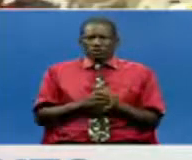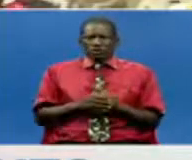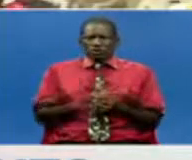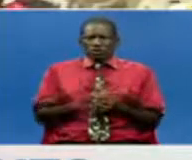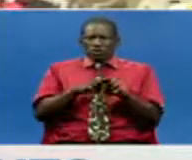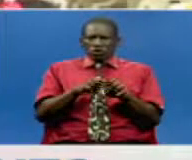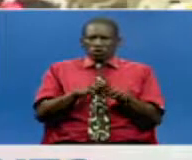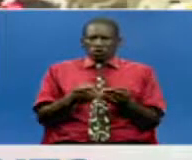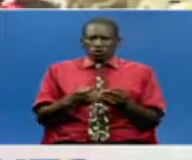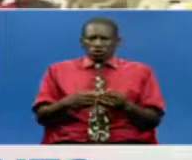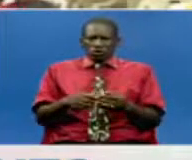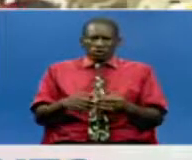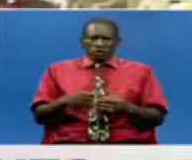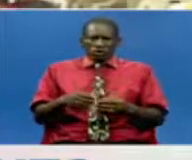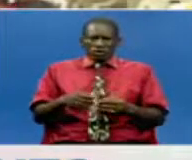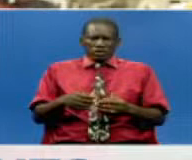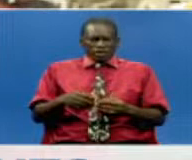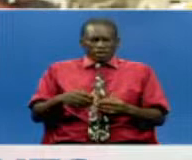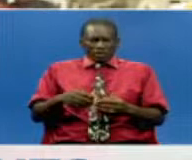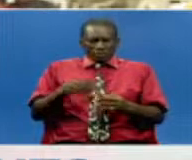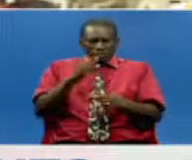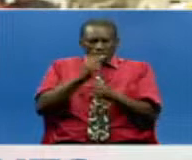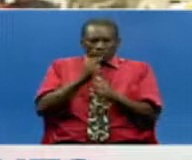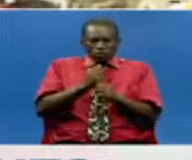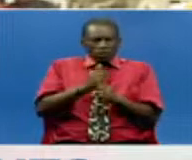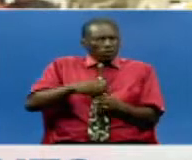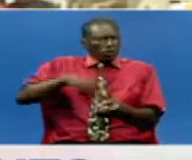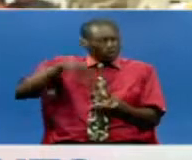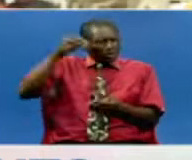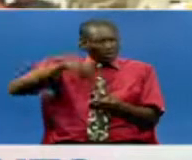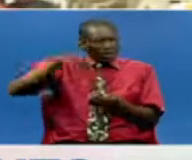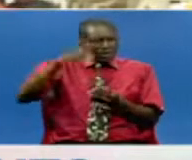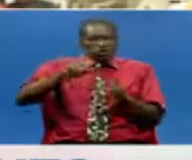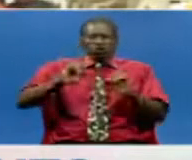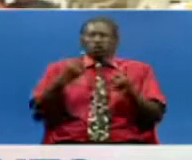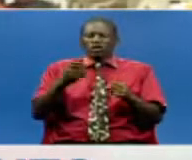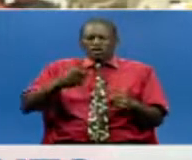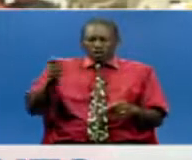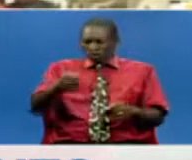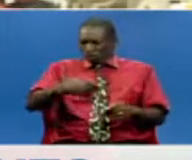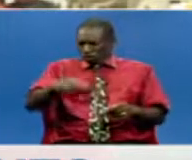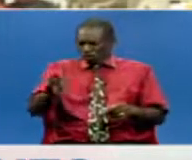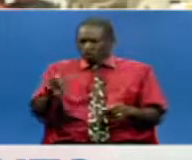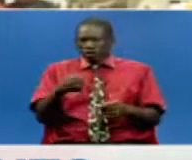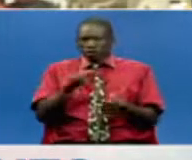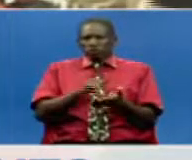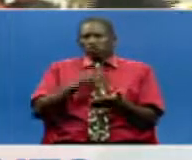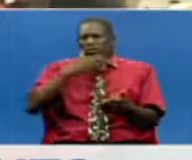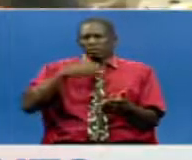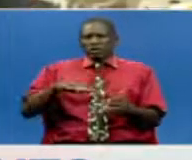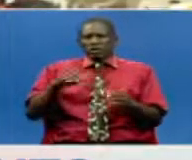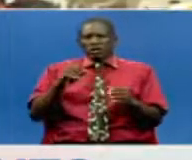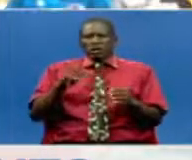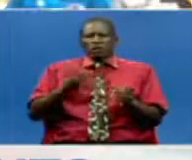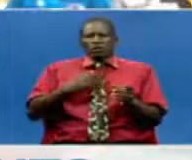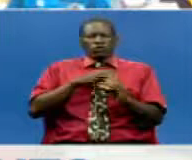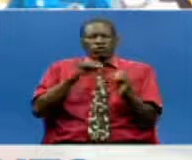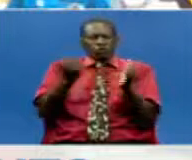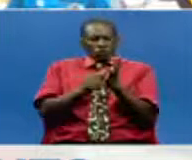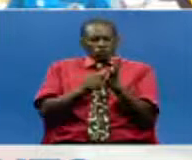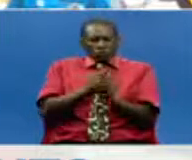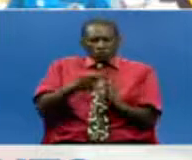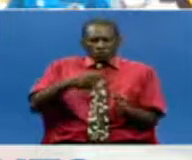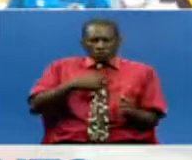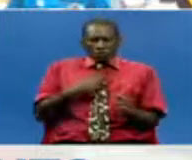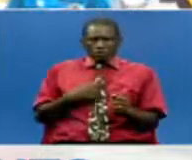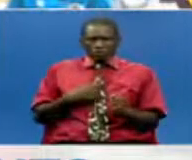looked at the performance of this overall performance, not only in table tennis, so that the parents cannot have many problems with him. Na